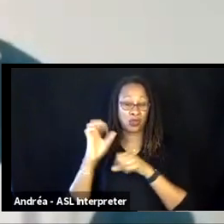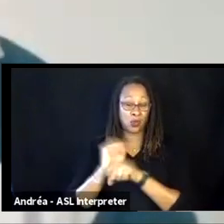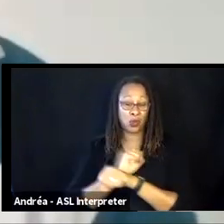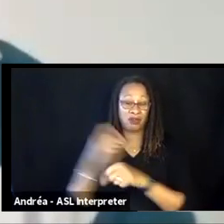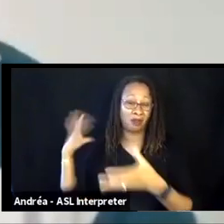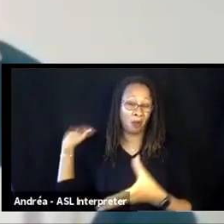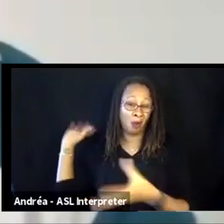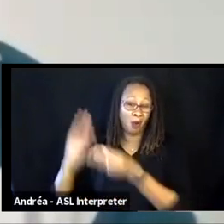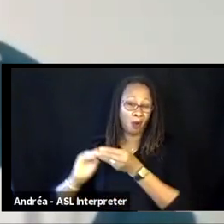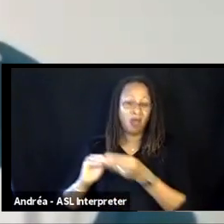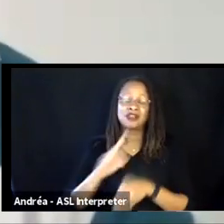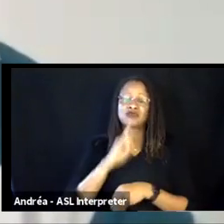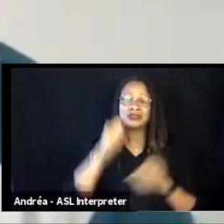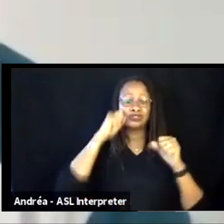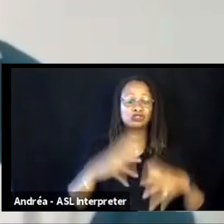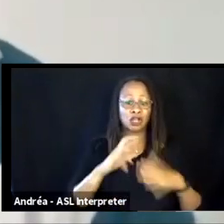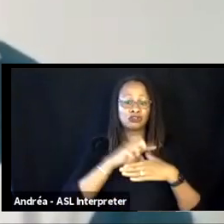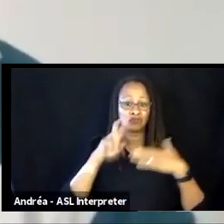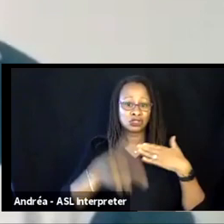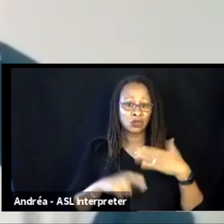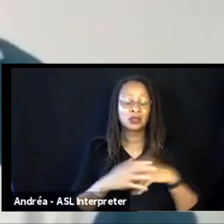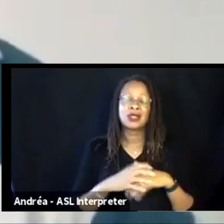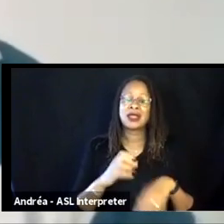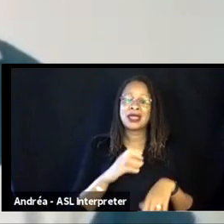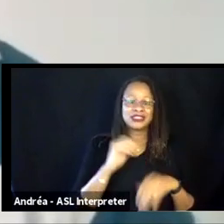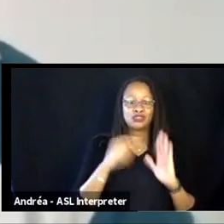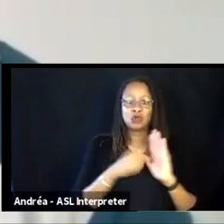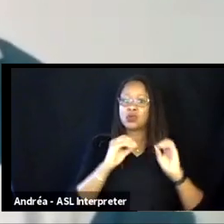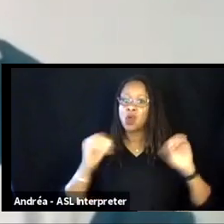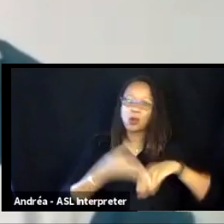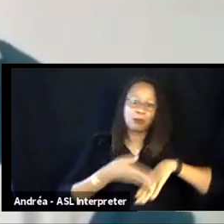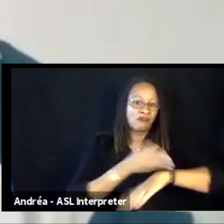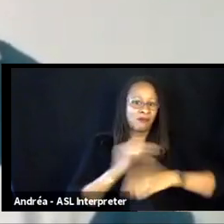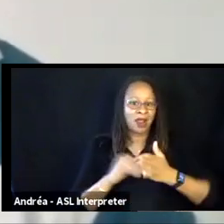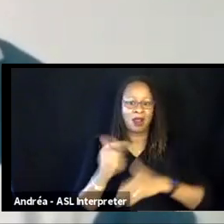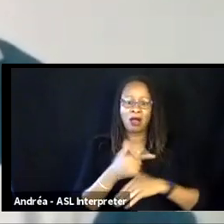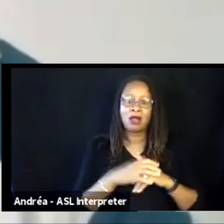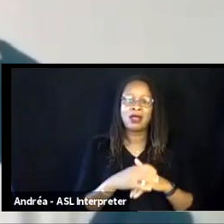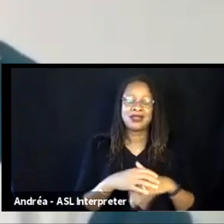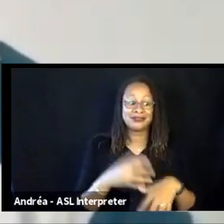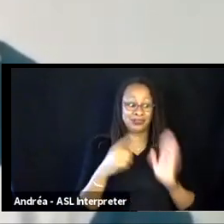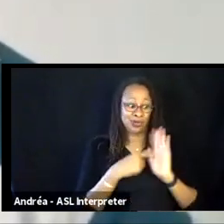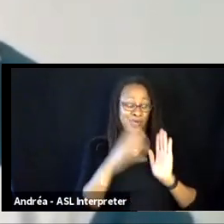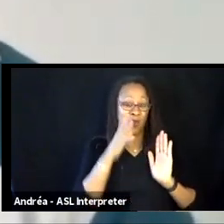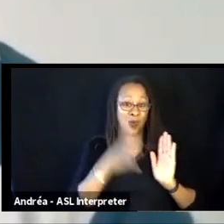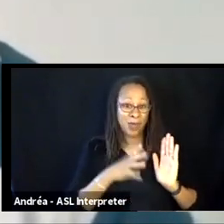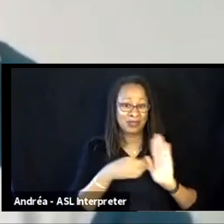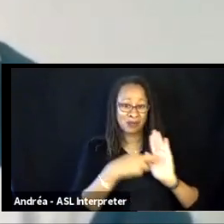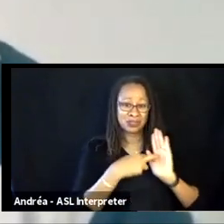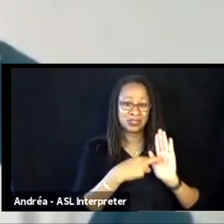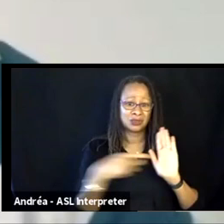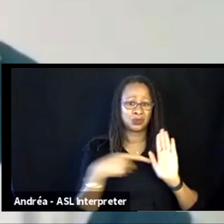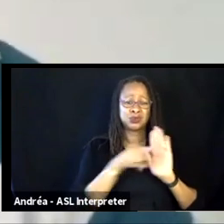that there was really shocking results that actually there'd been no improvement at all. And we were mainly looking at women in the representation of women